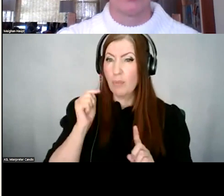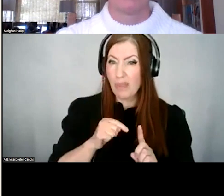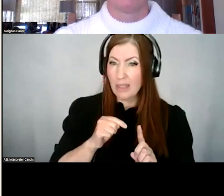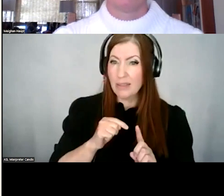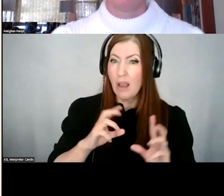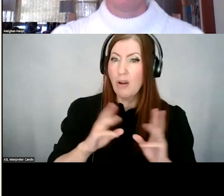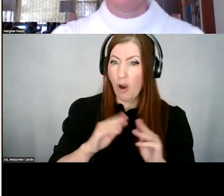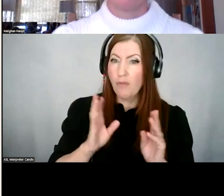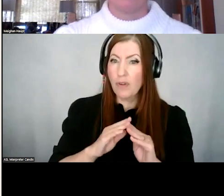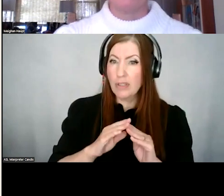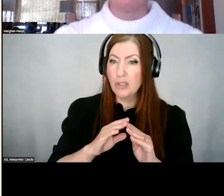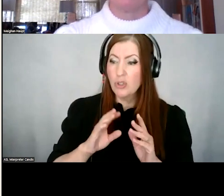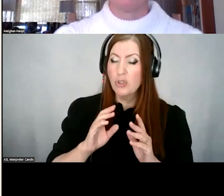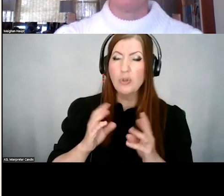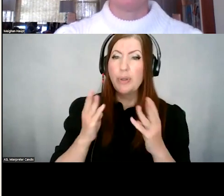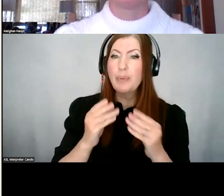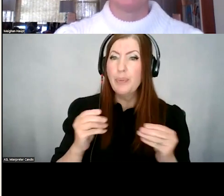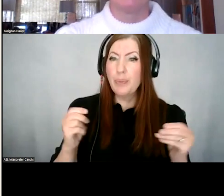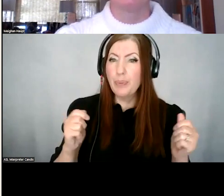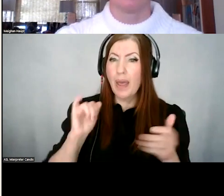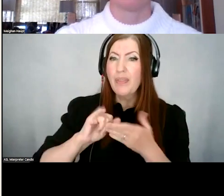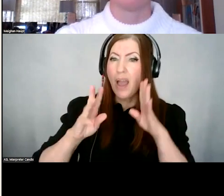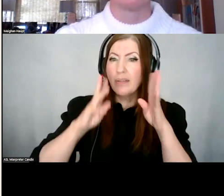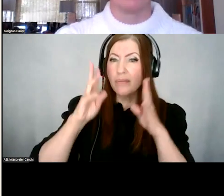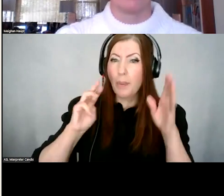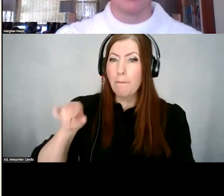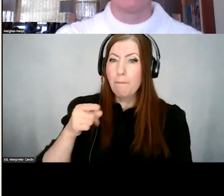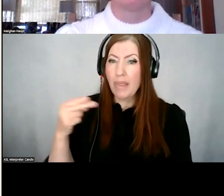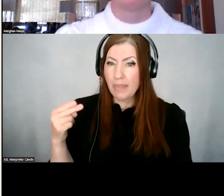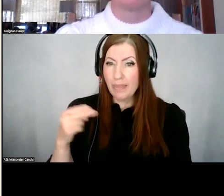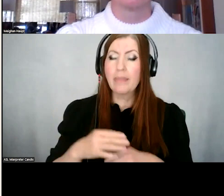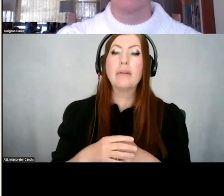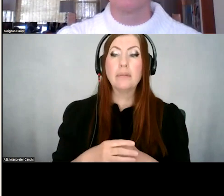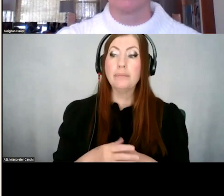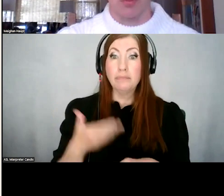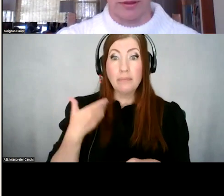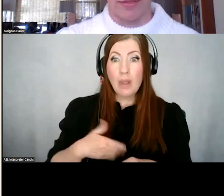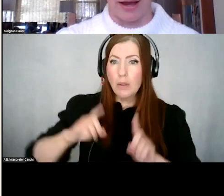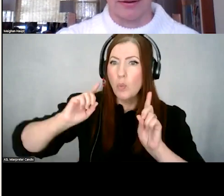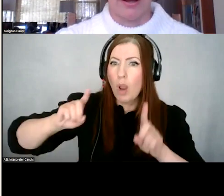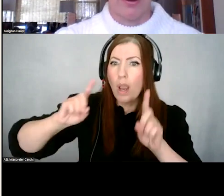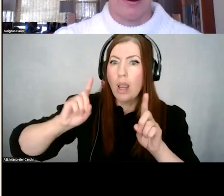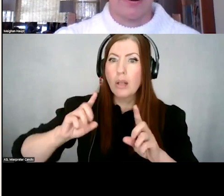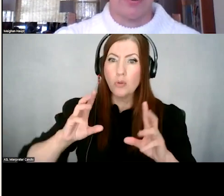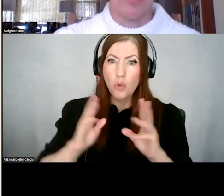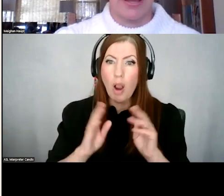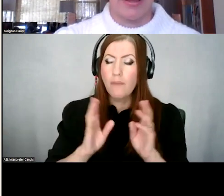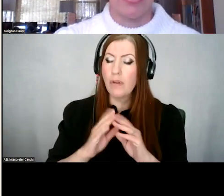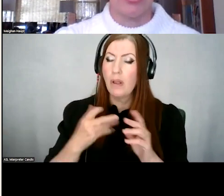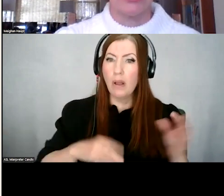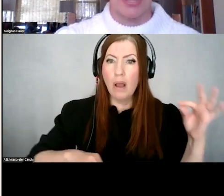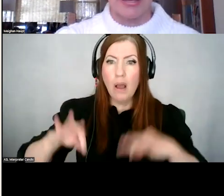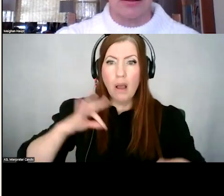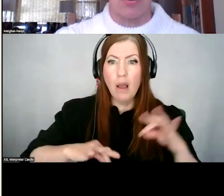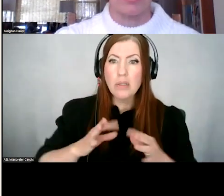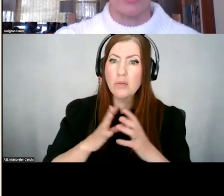myth. Going and attending the conference, I got so much more than that.